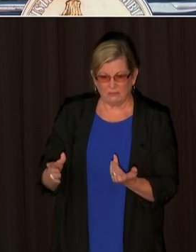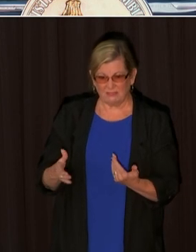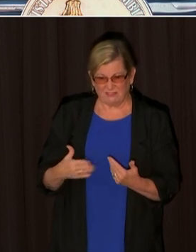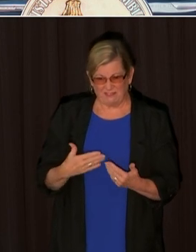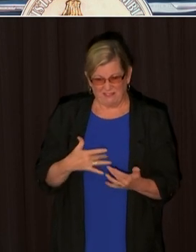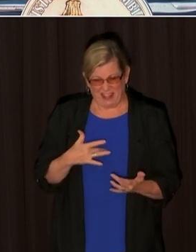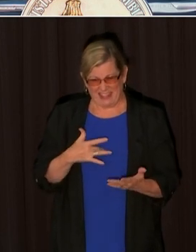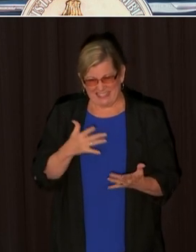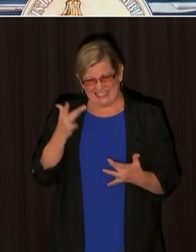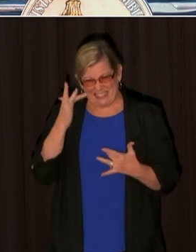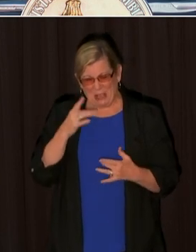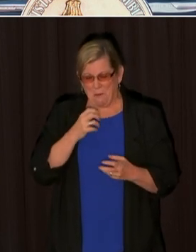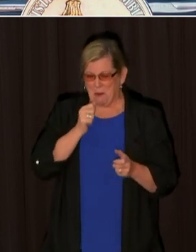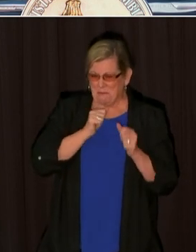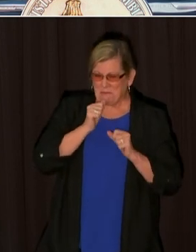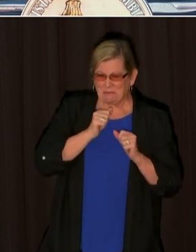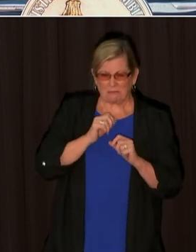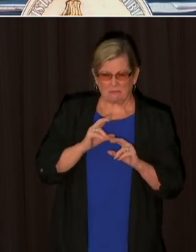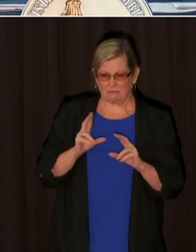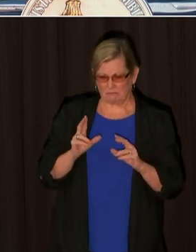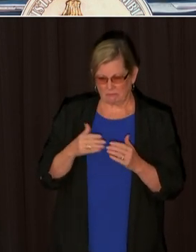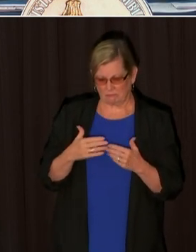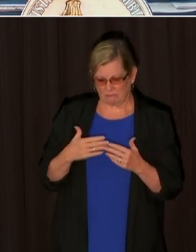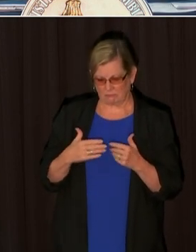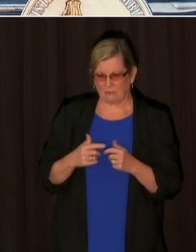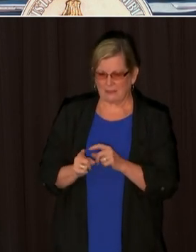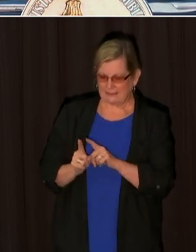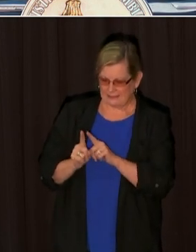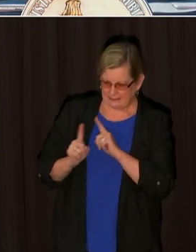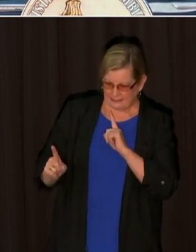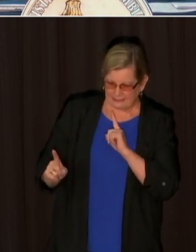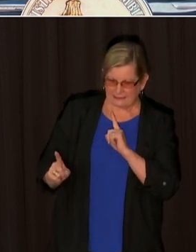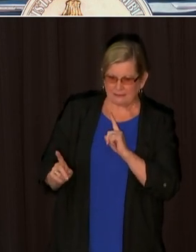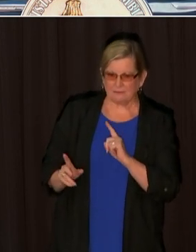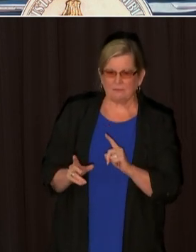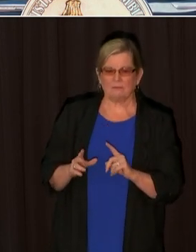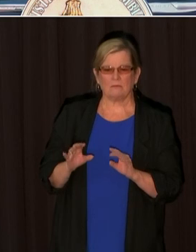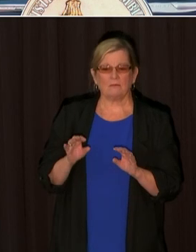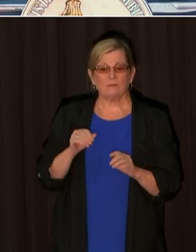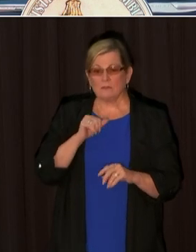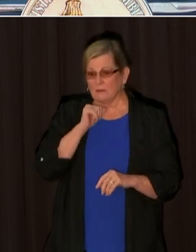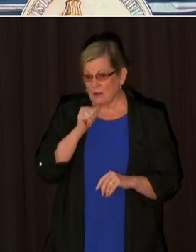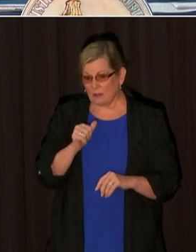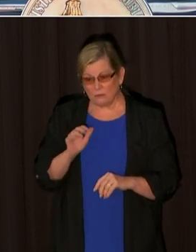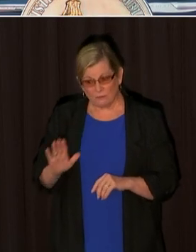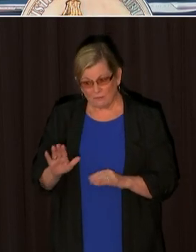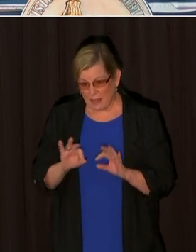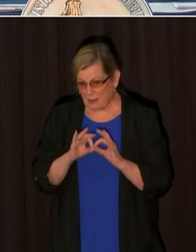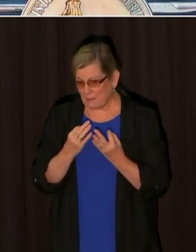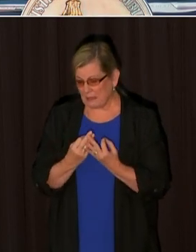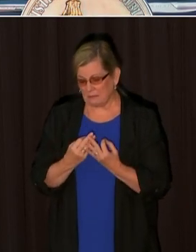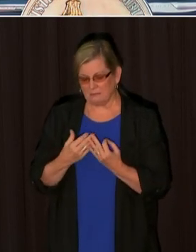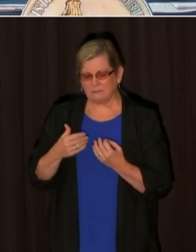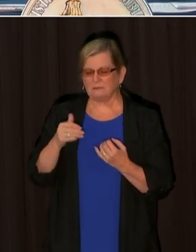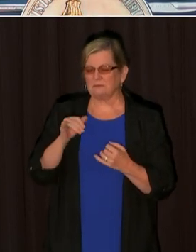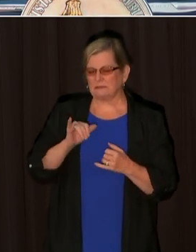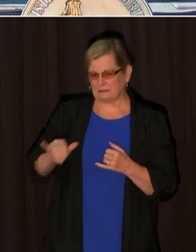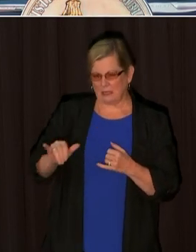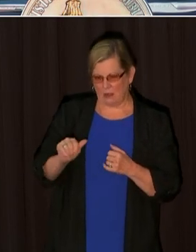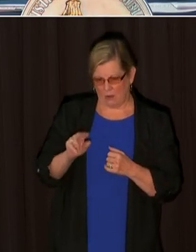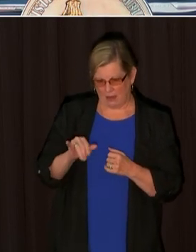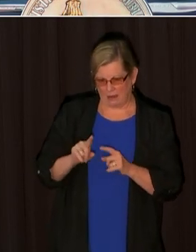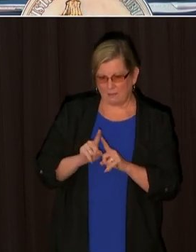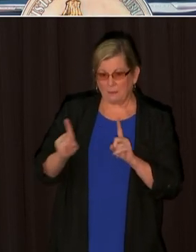social distance when you're near people who are not a part of your household. We also continue to make free